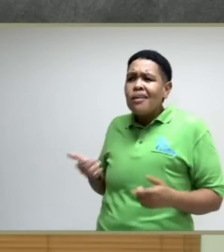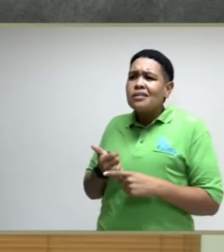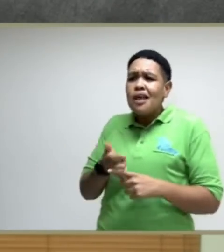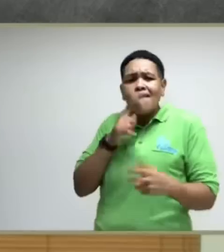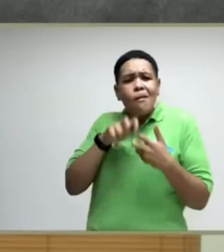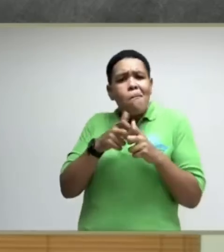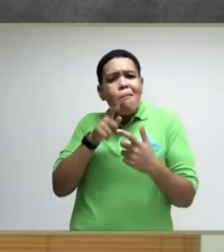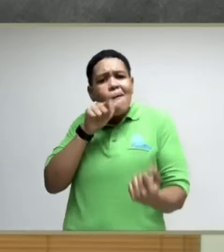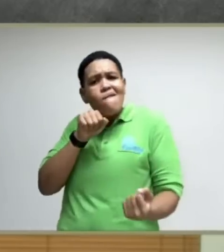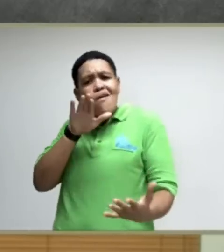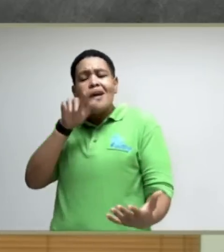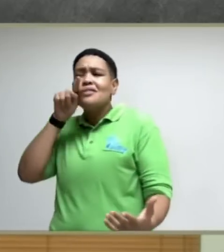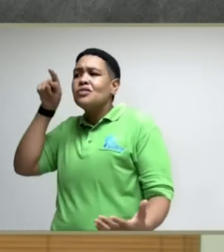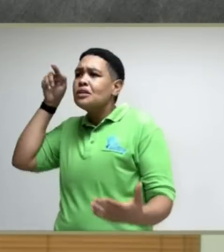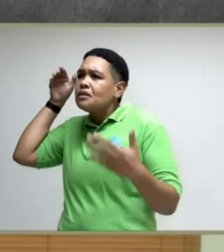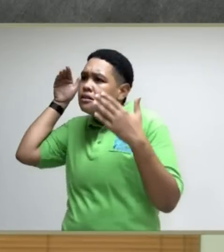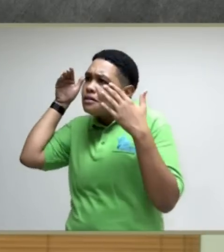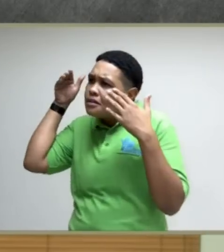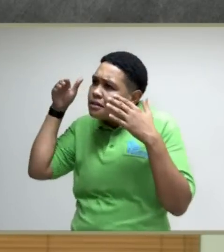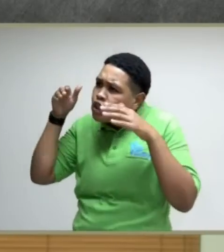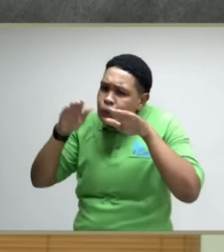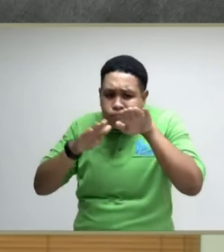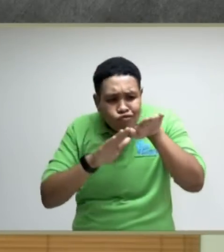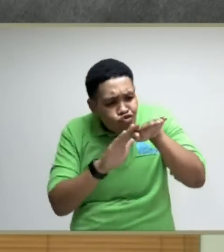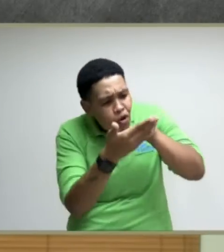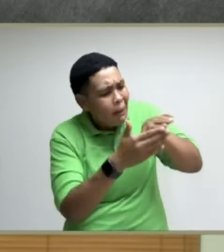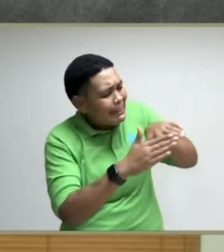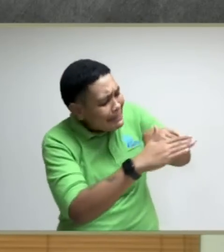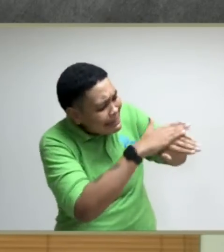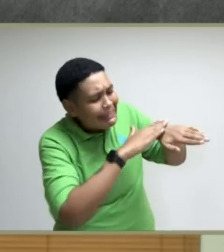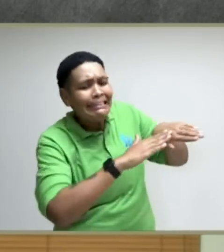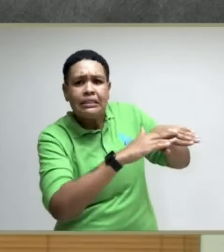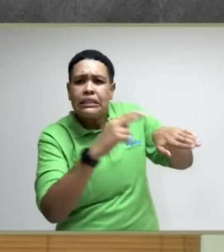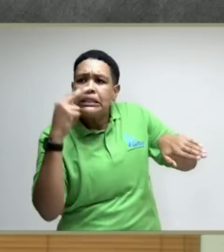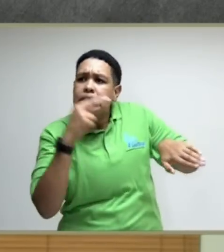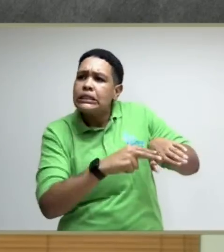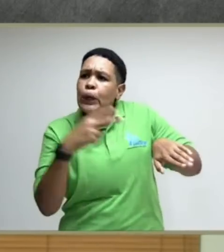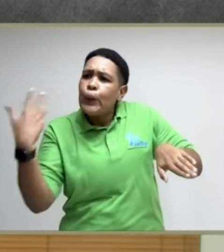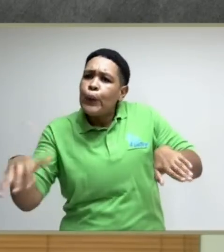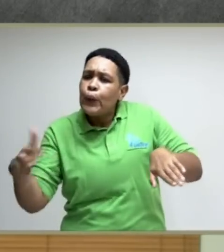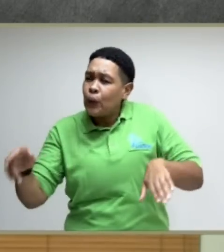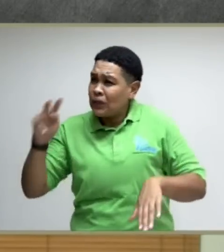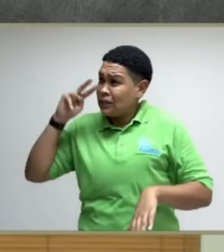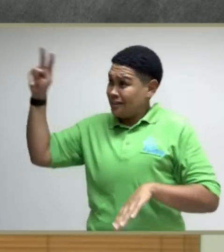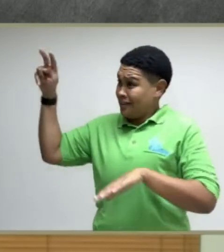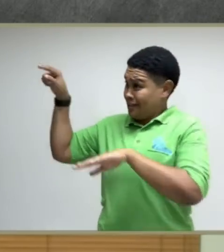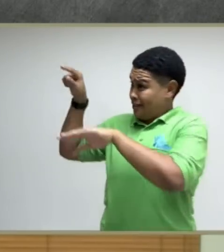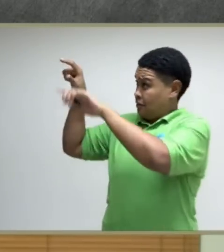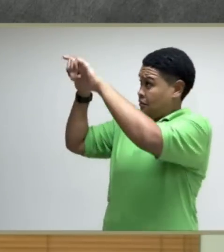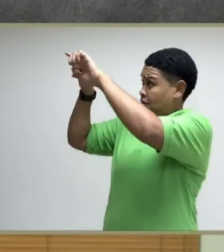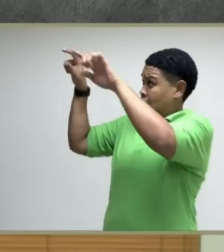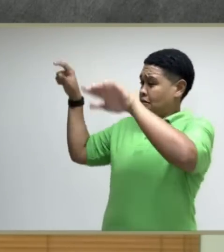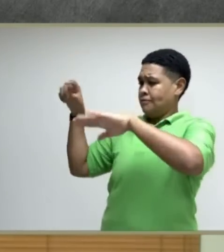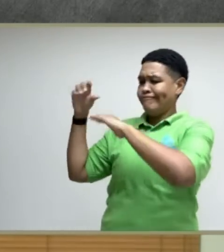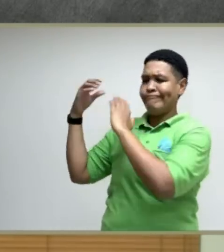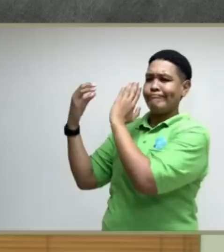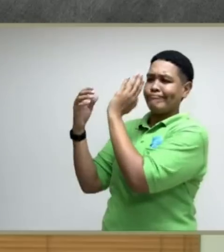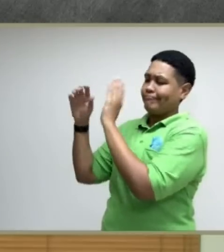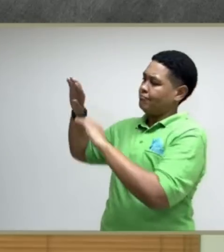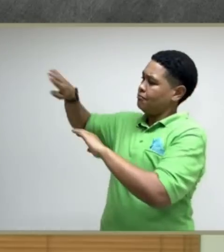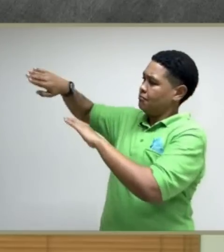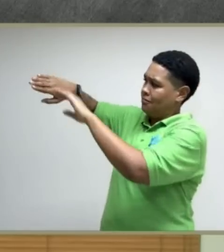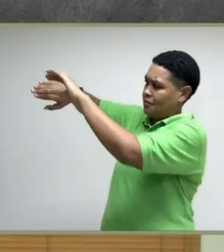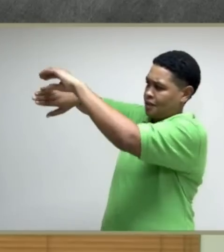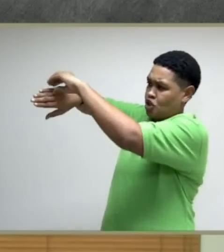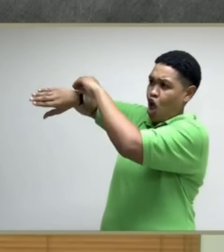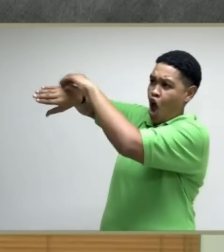is right across the parishes across the country. We see in the top figures the numbers of cases